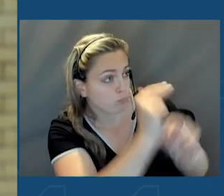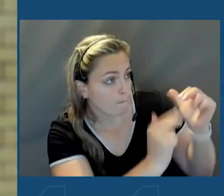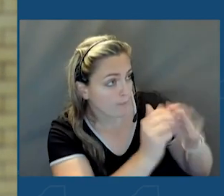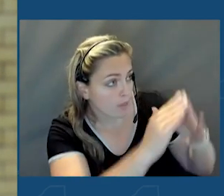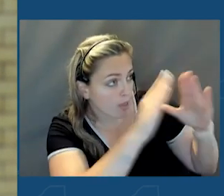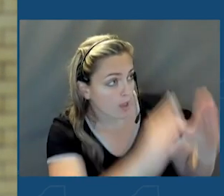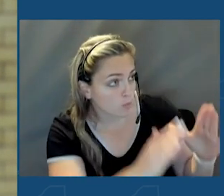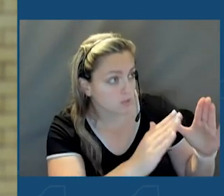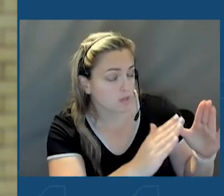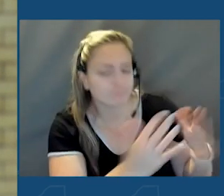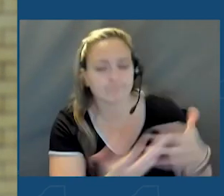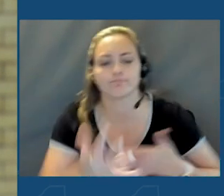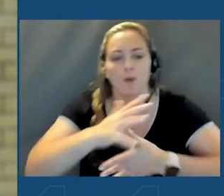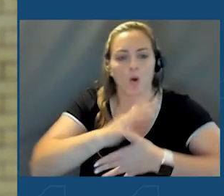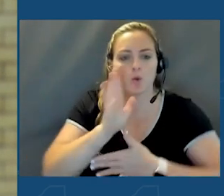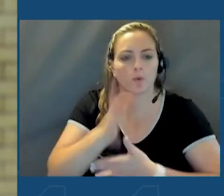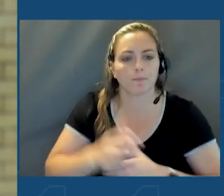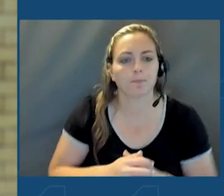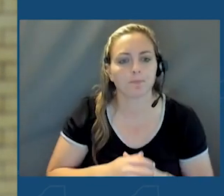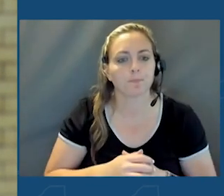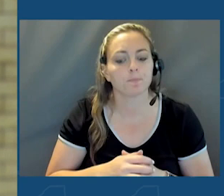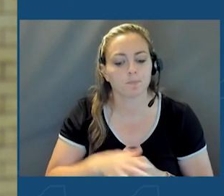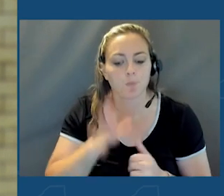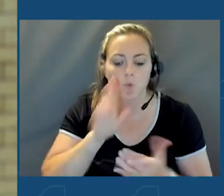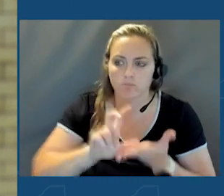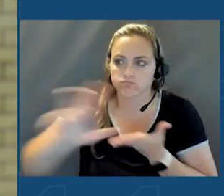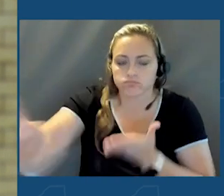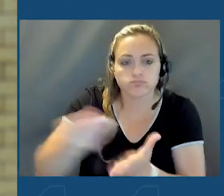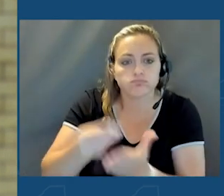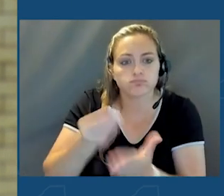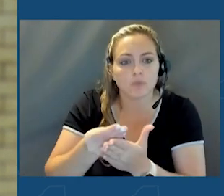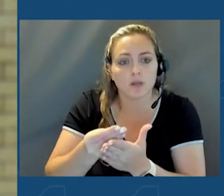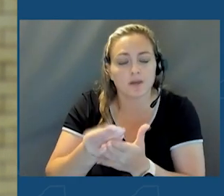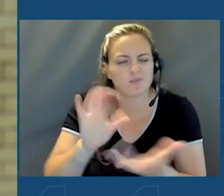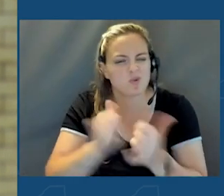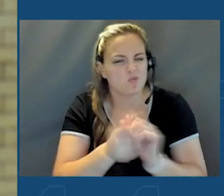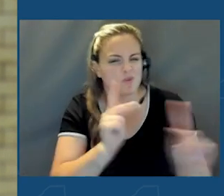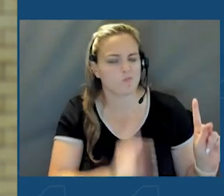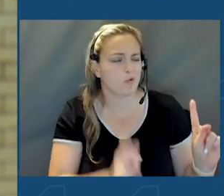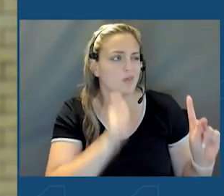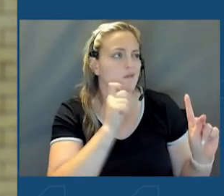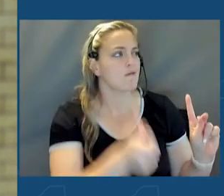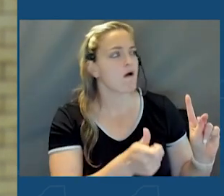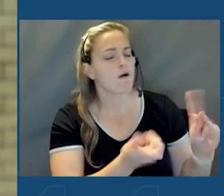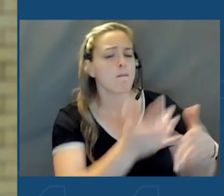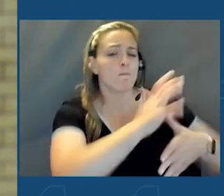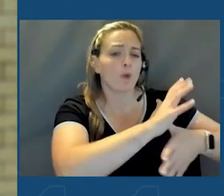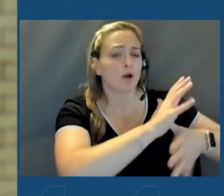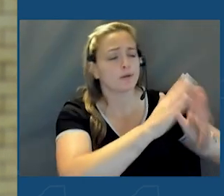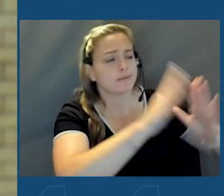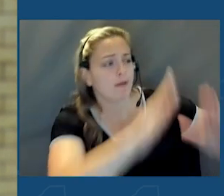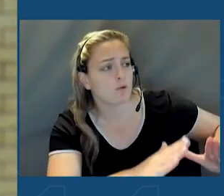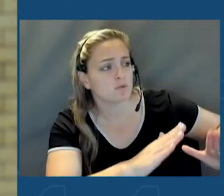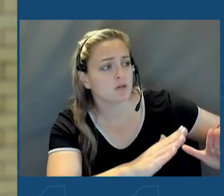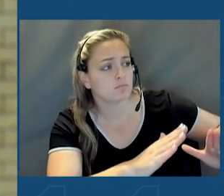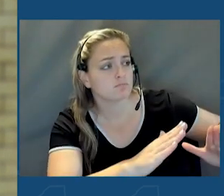get priorities for funding over those who will not. How do you like that?